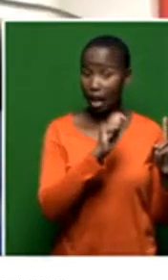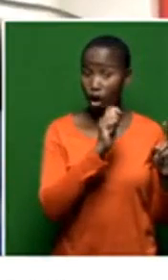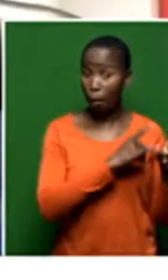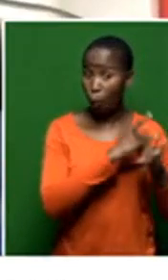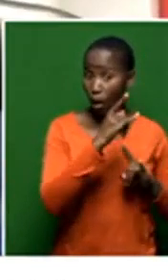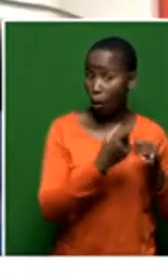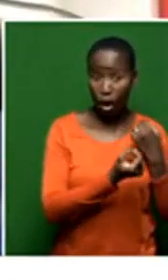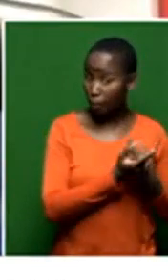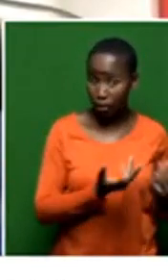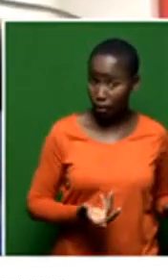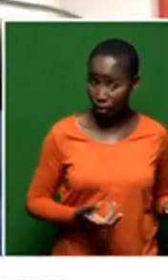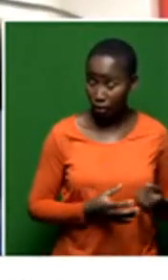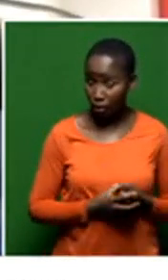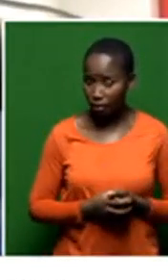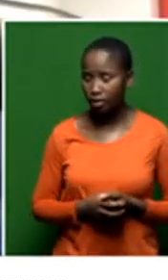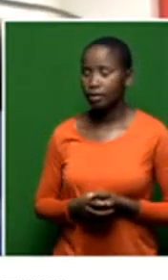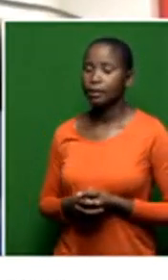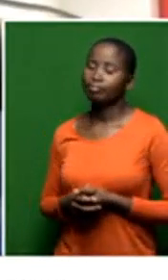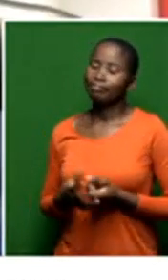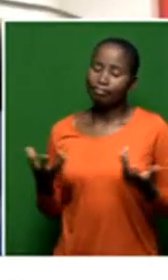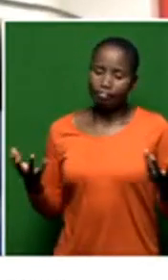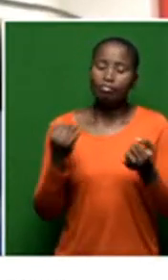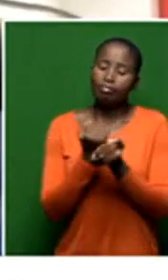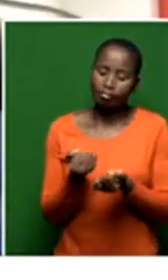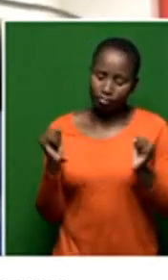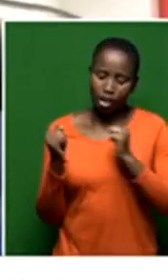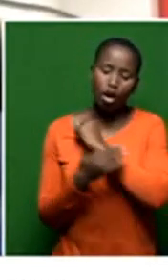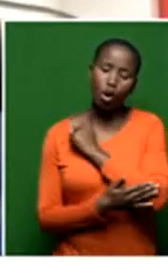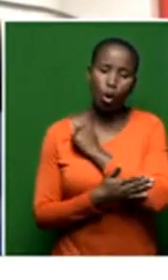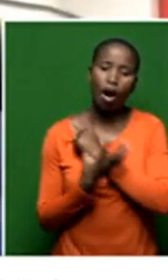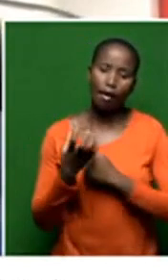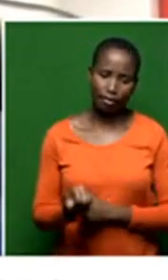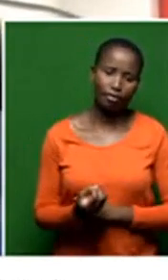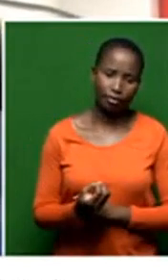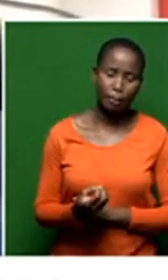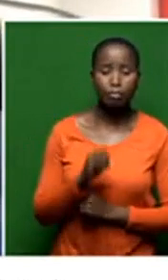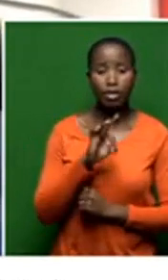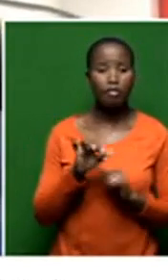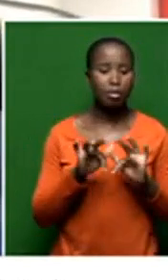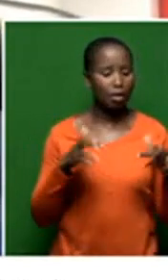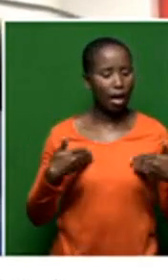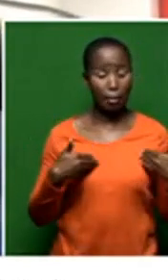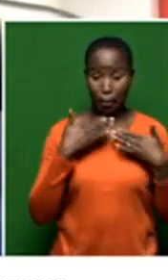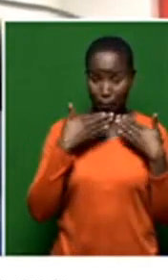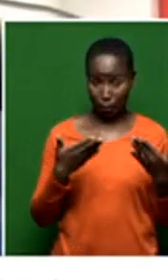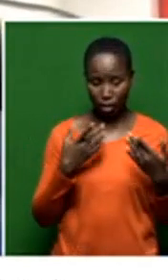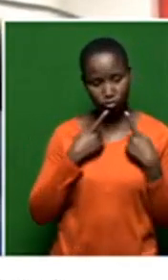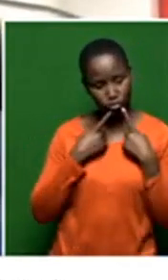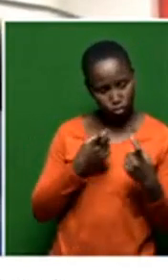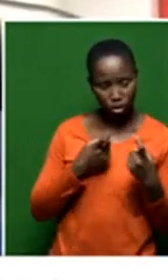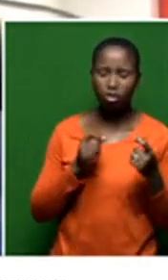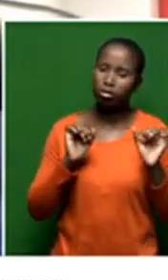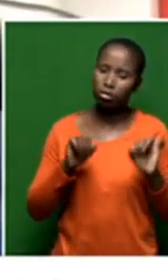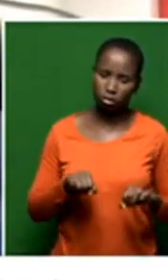Yeah, look, we are in a constitutional democracy. In our country, when people are aggrieved at any time, they